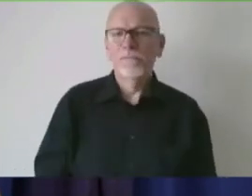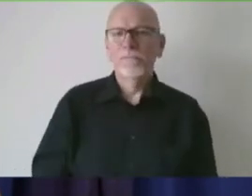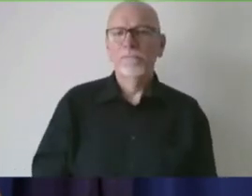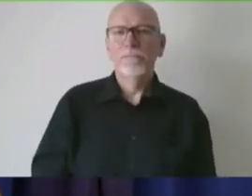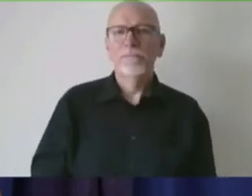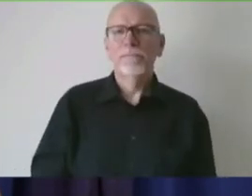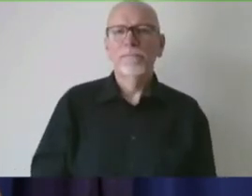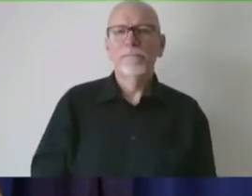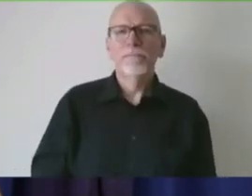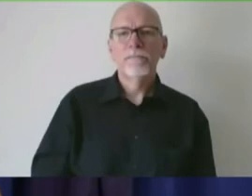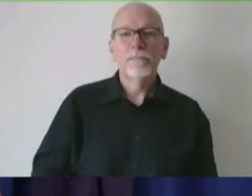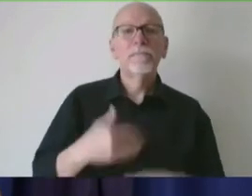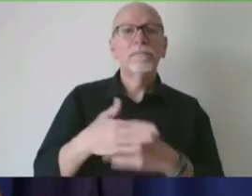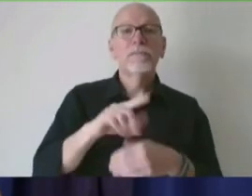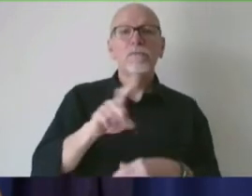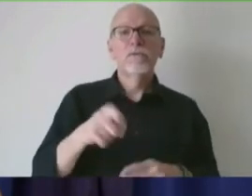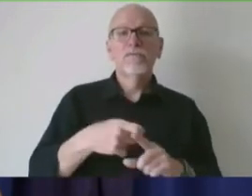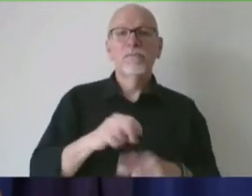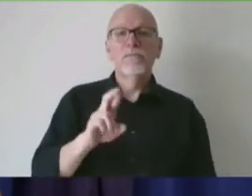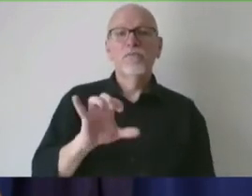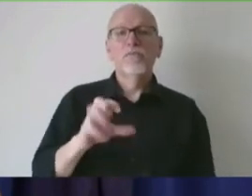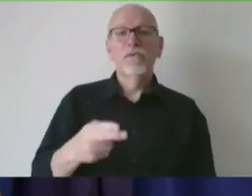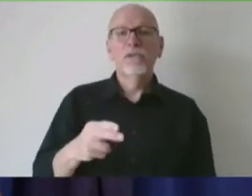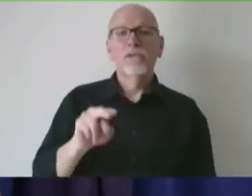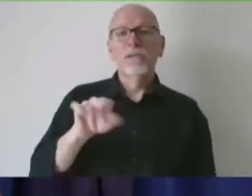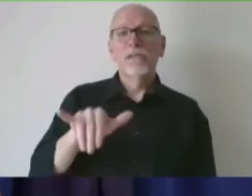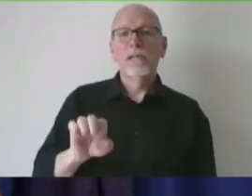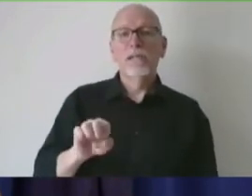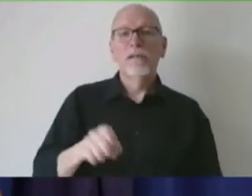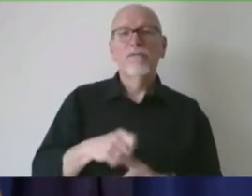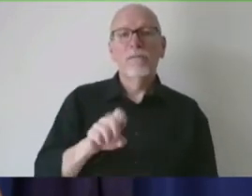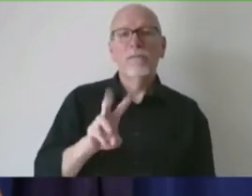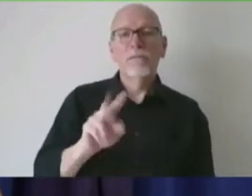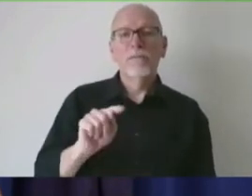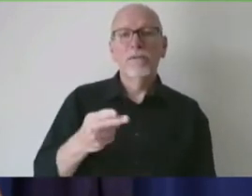Our next question is from Rich Nye of WTHR.